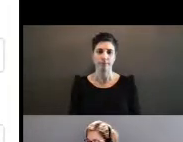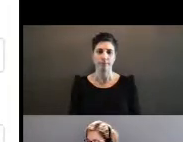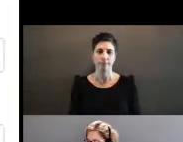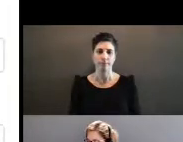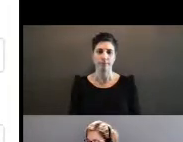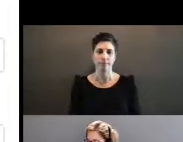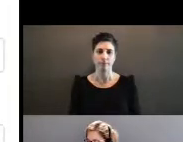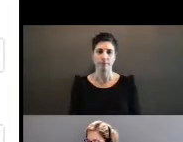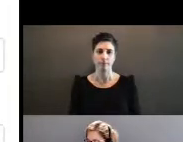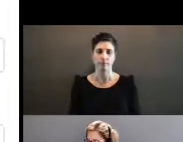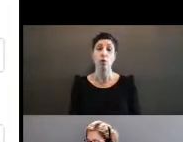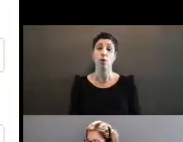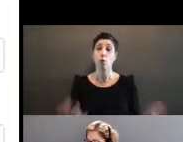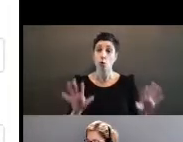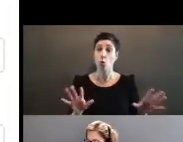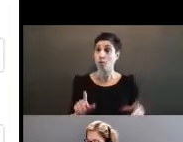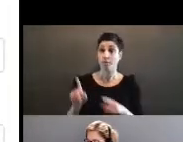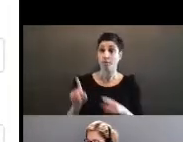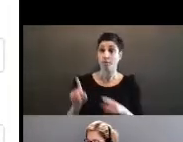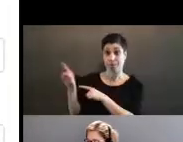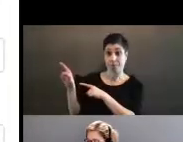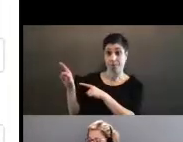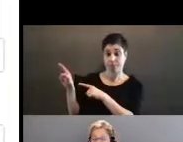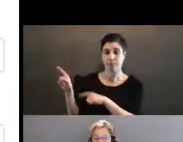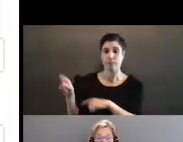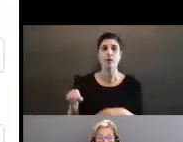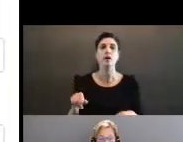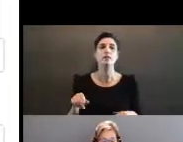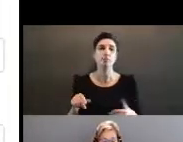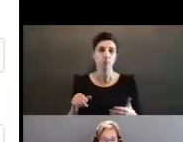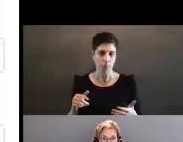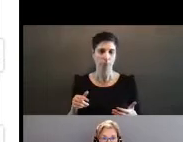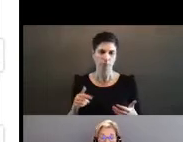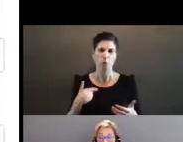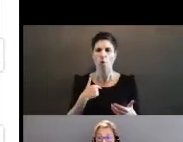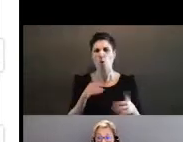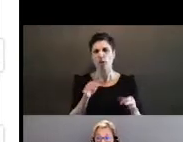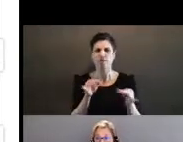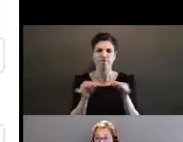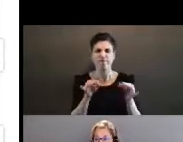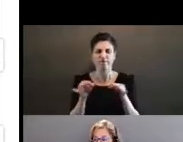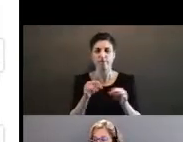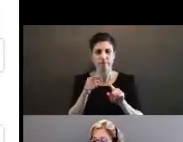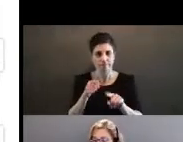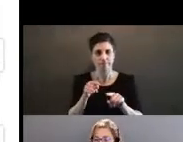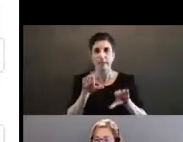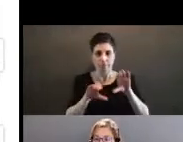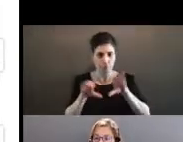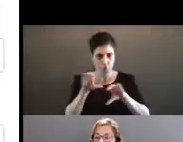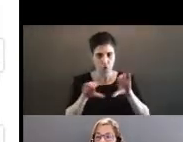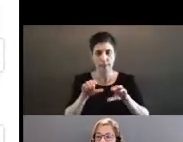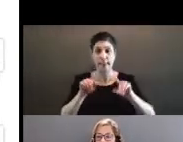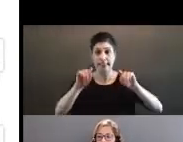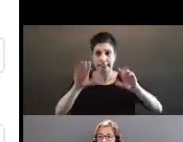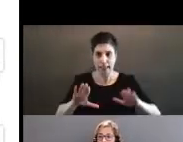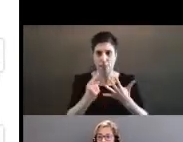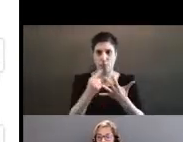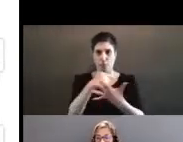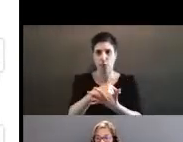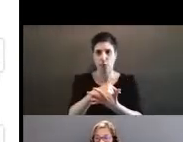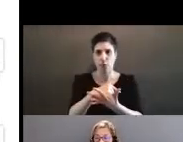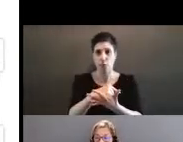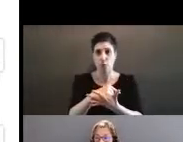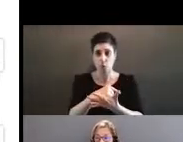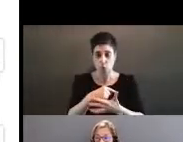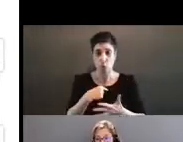So this Kahoot, like I had said, is an exam review that we would go through and